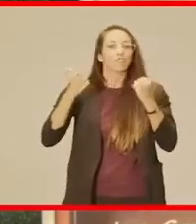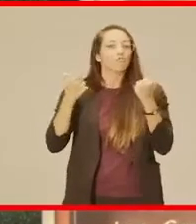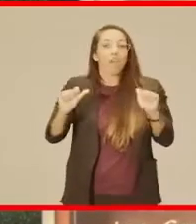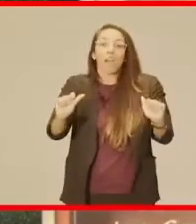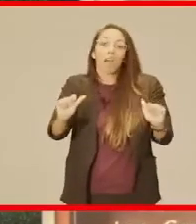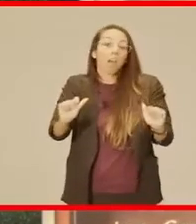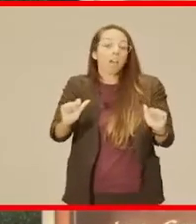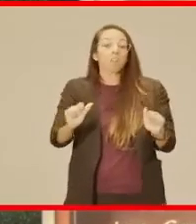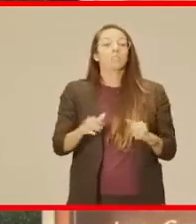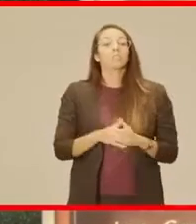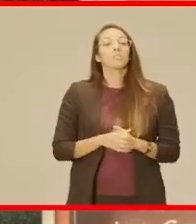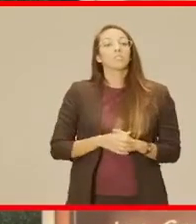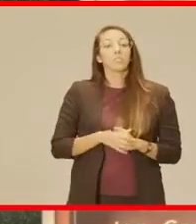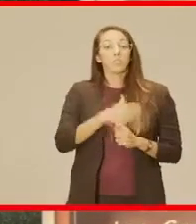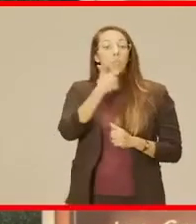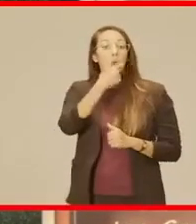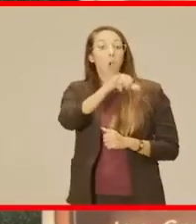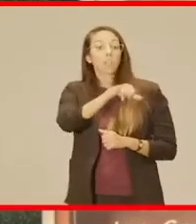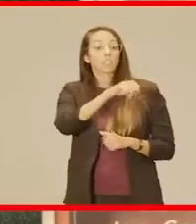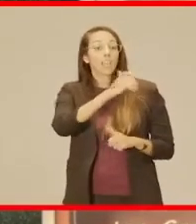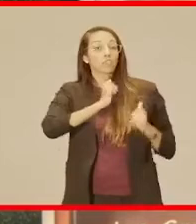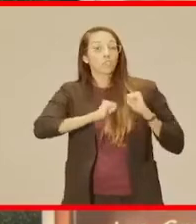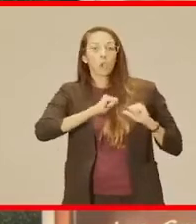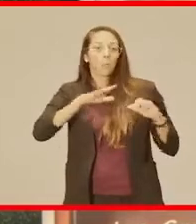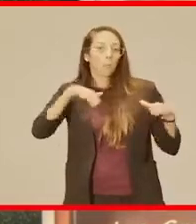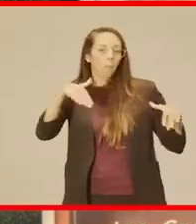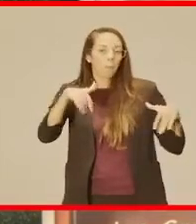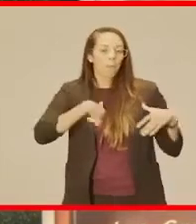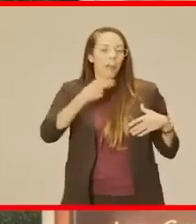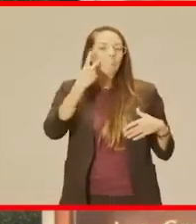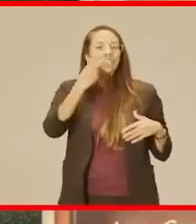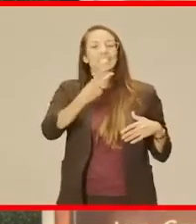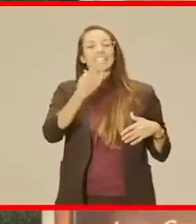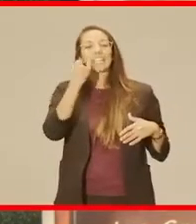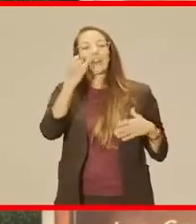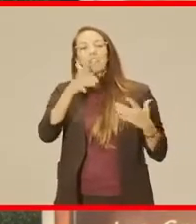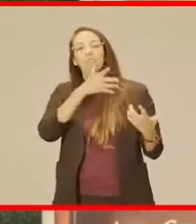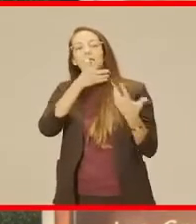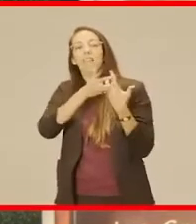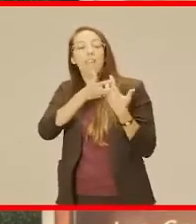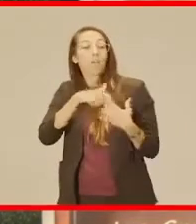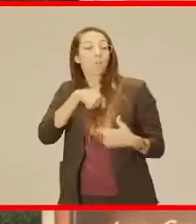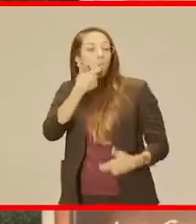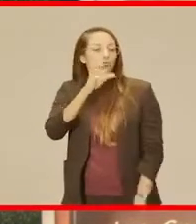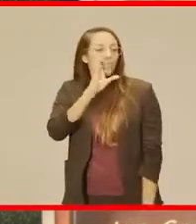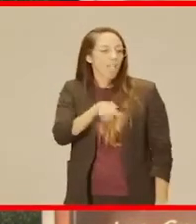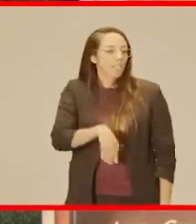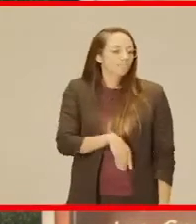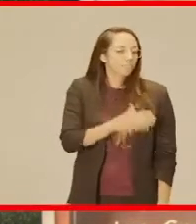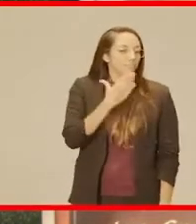I haven't watched that show yet, but I'll take it into consideration and see if I can relate to those students.